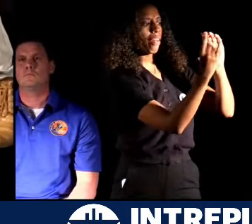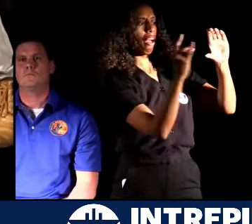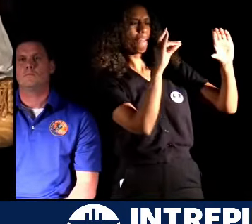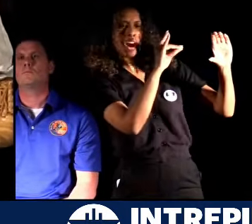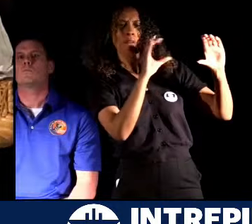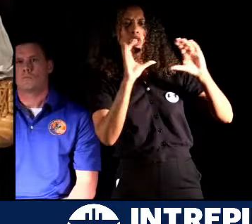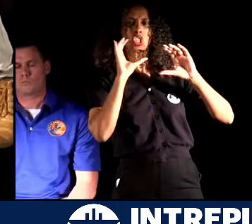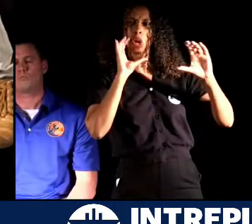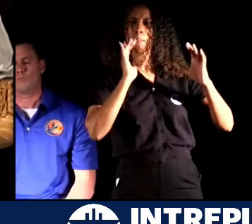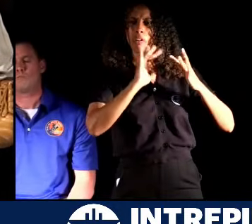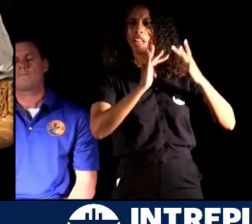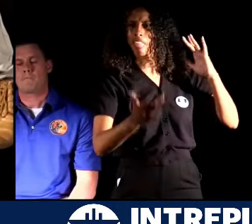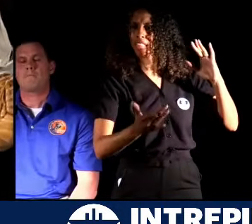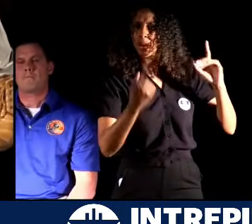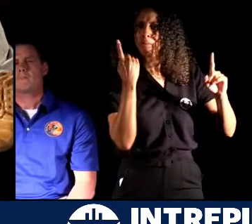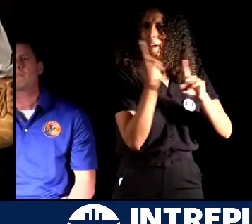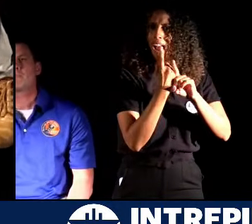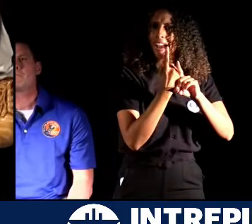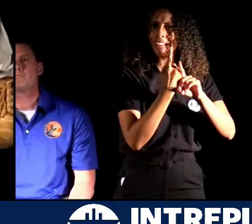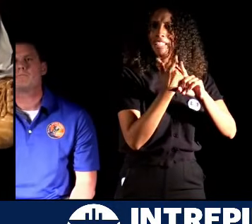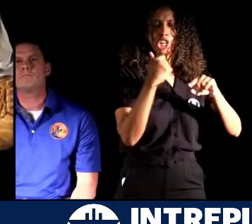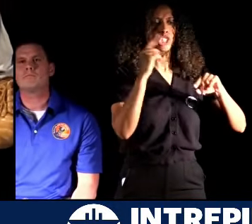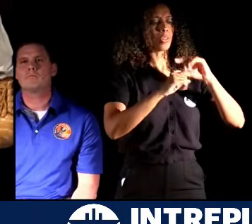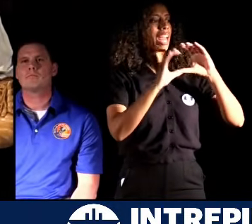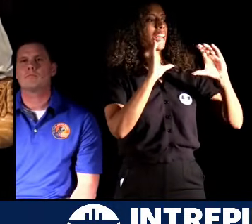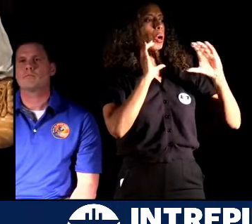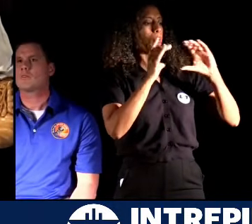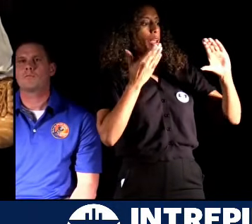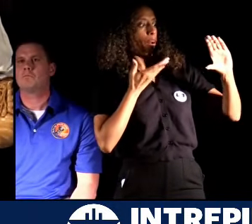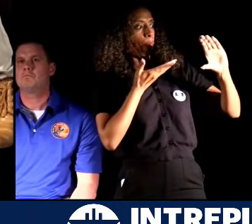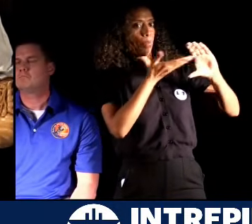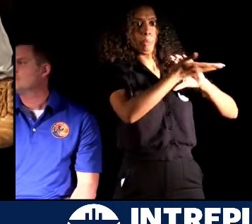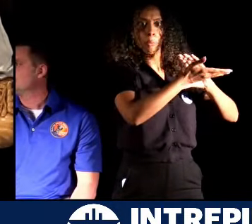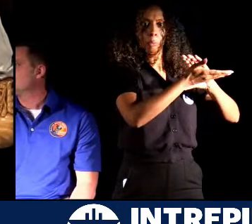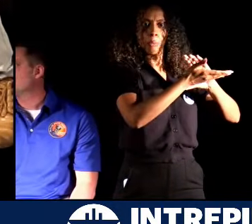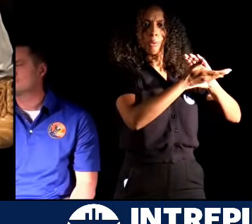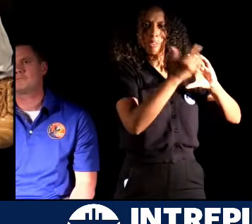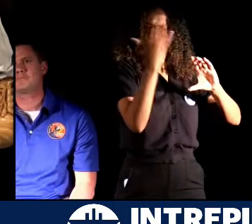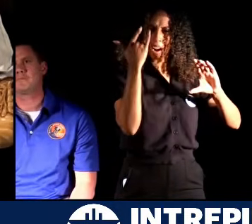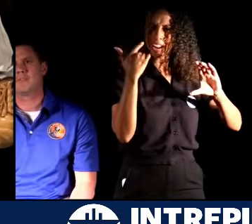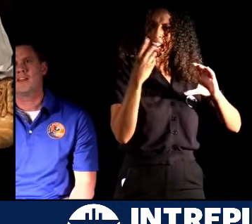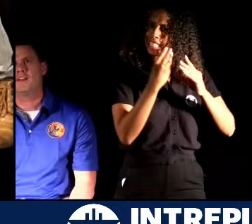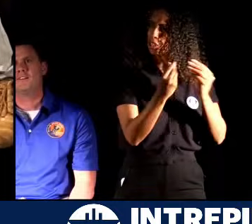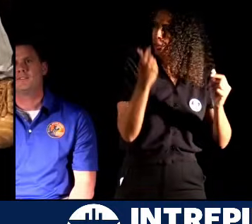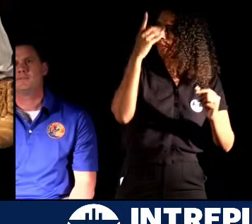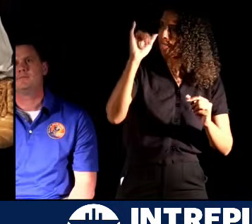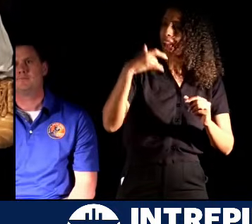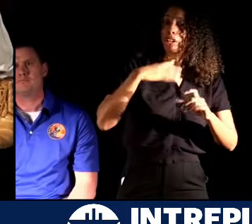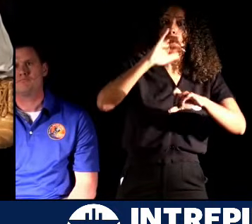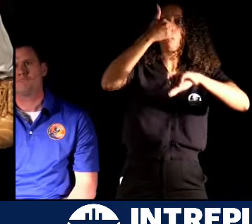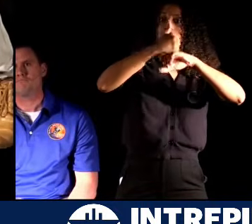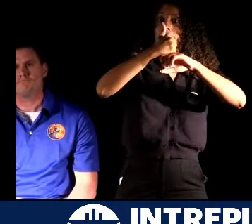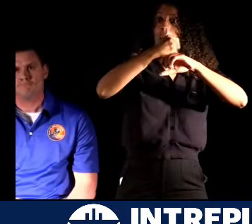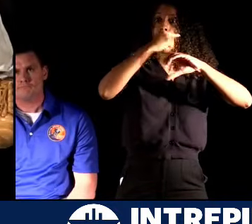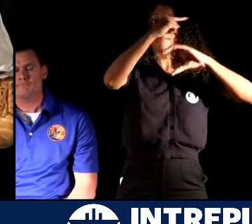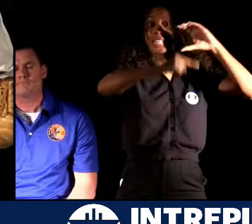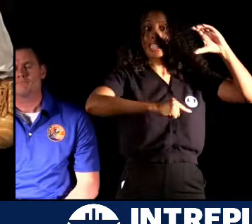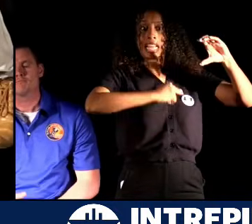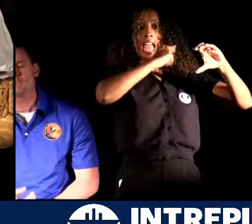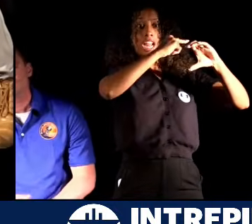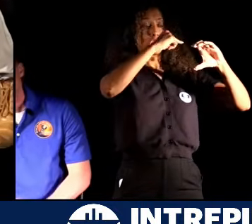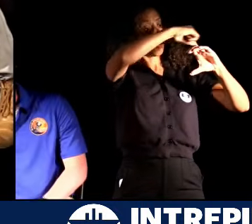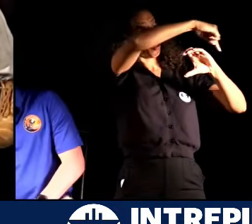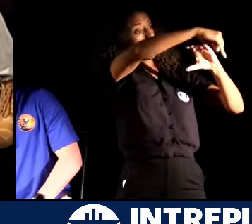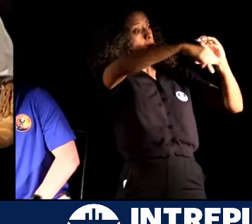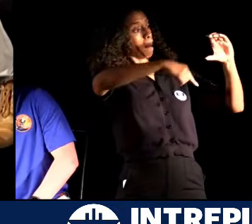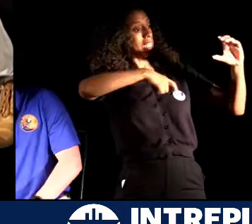right? Because the communication can't go through the sun. Is there a solution for that? I mean, could you put satellites maybe orbiting around so that they can like ping